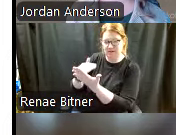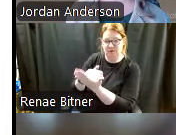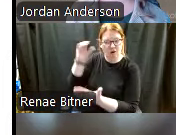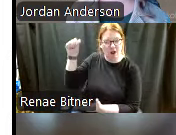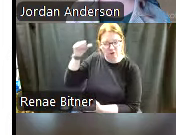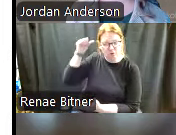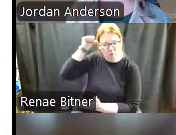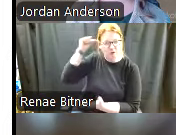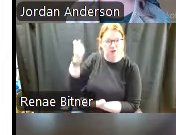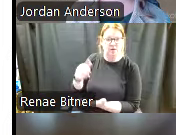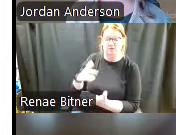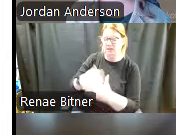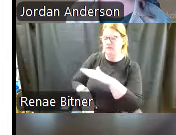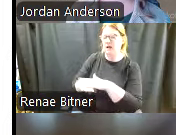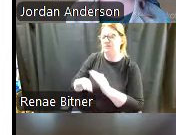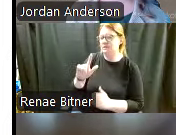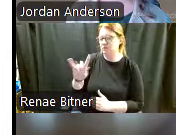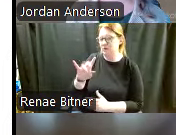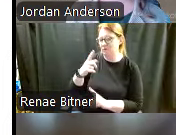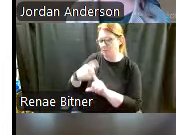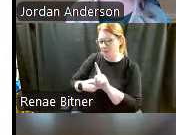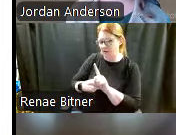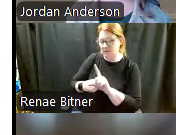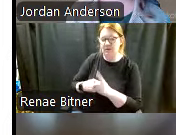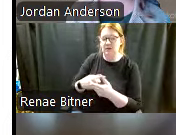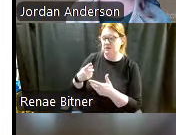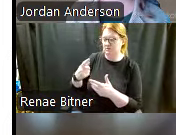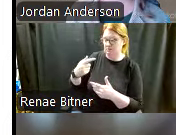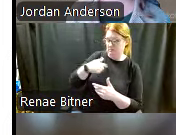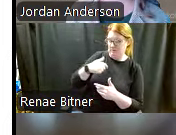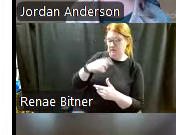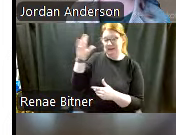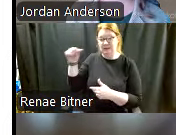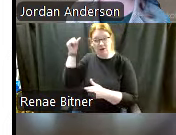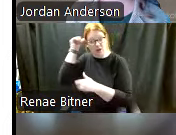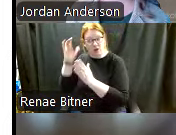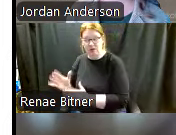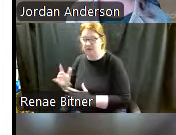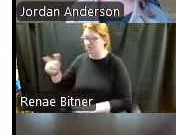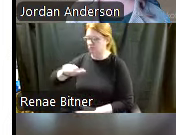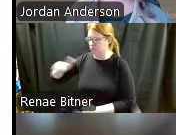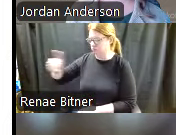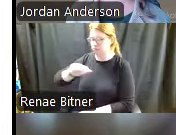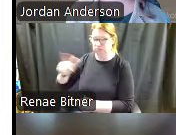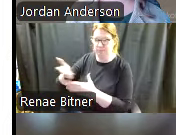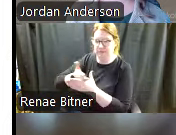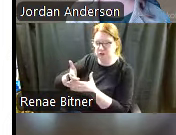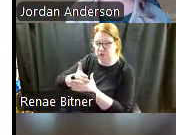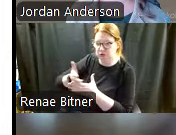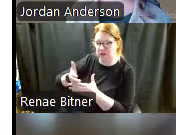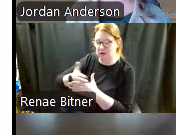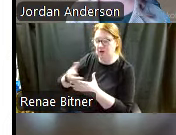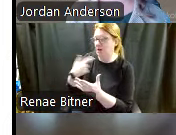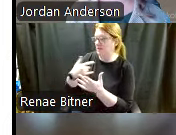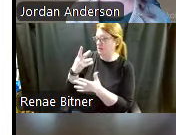using that to share information back and forth with our audiologists as well, so that they know what is going on in their natural environments and how that's affecting